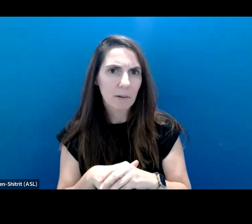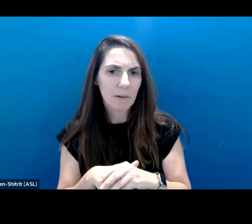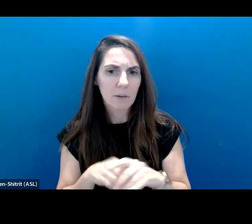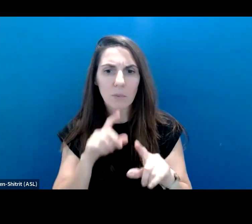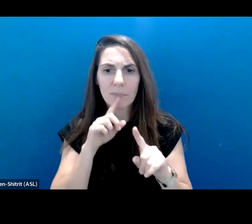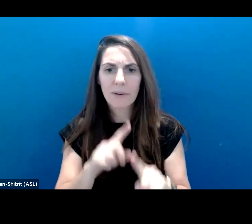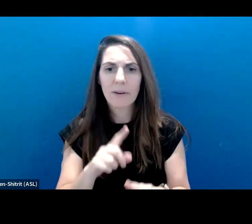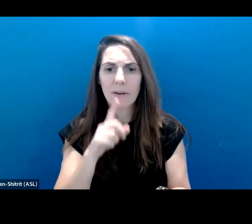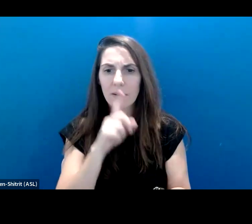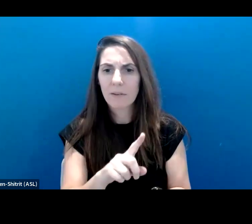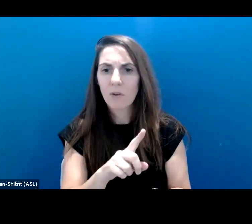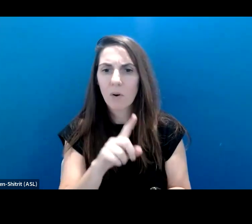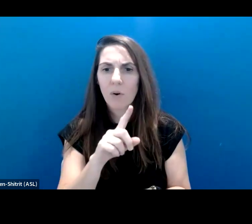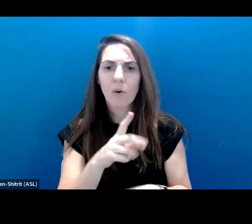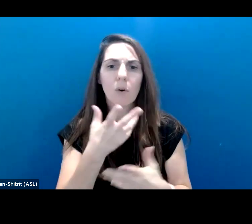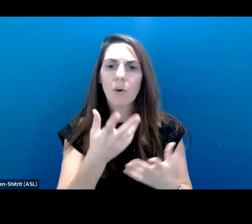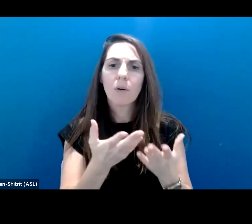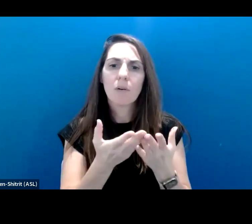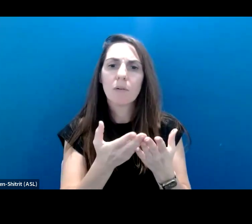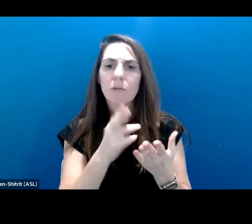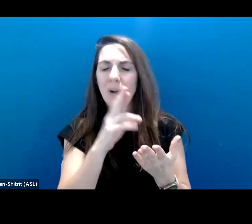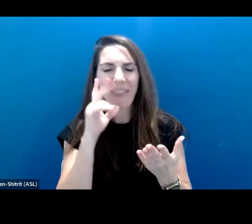Responding to written public comments.